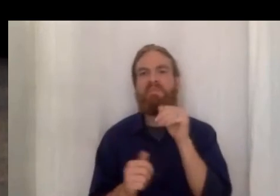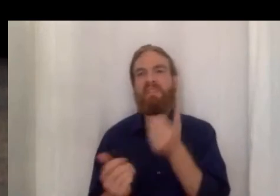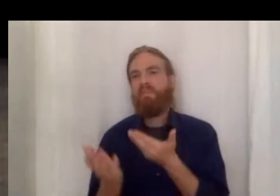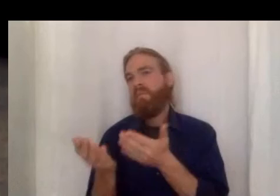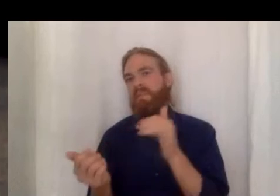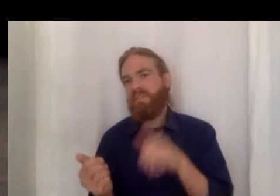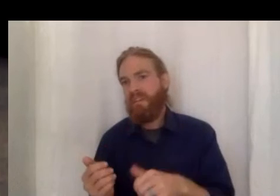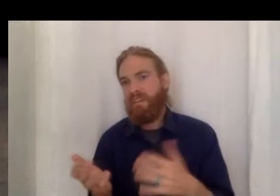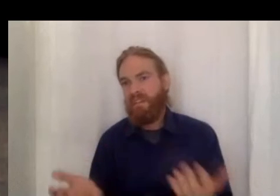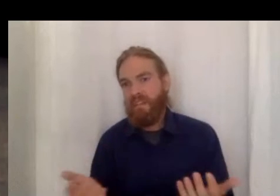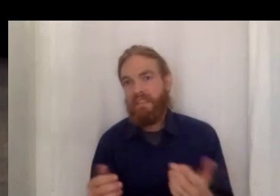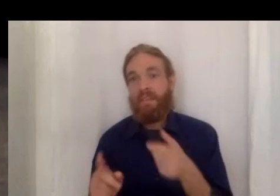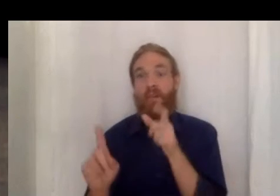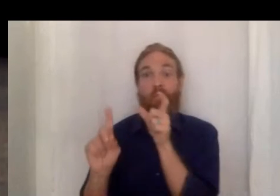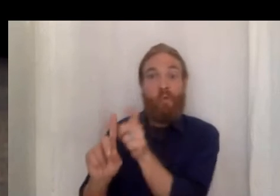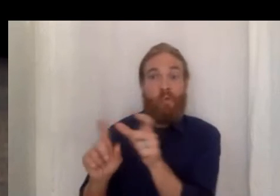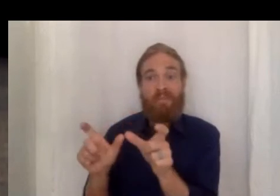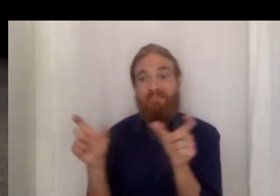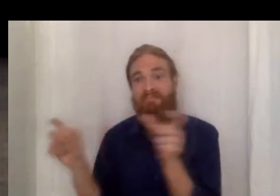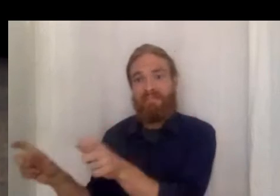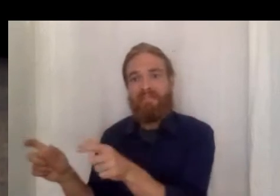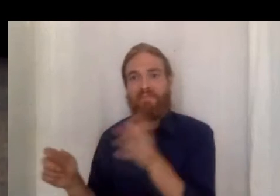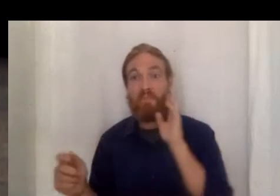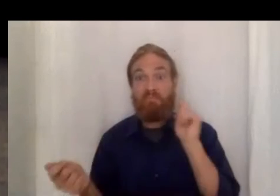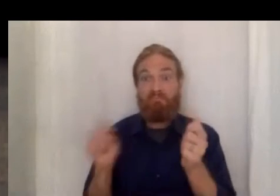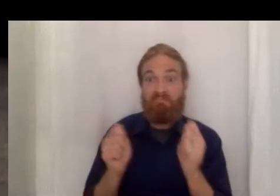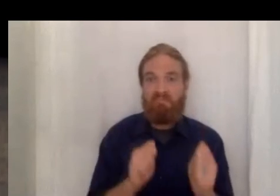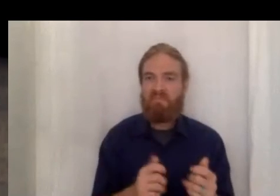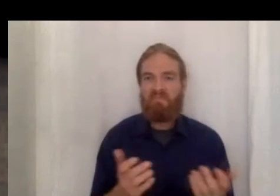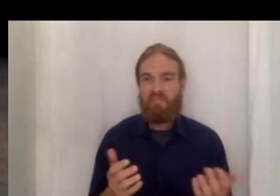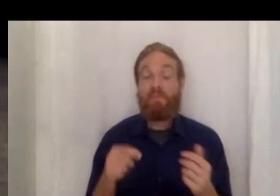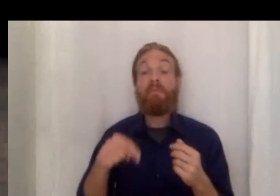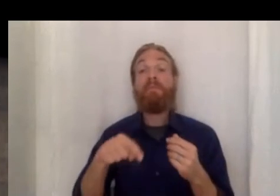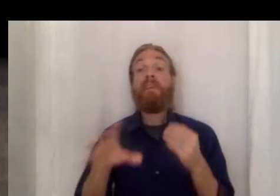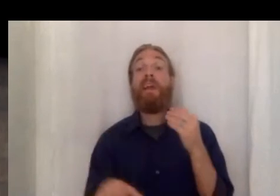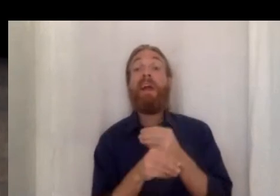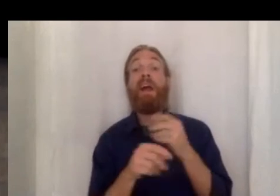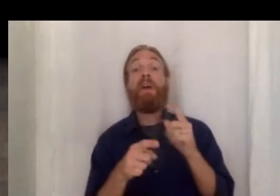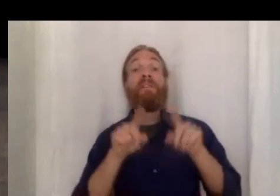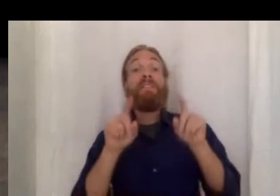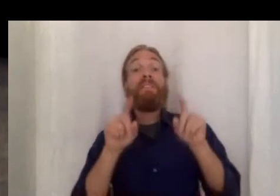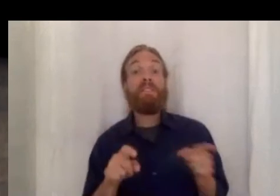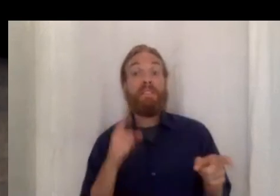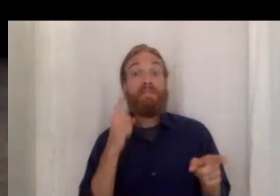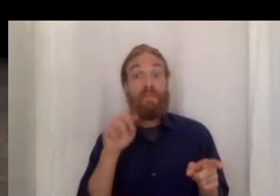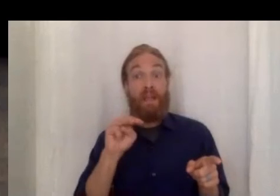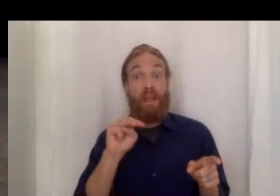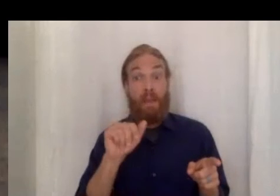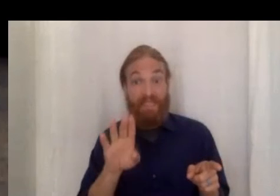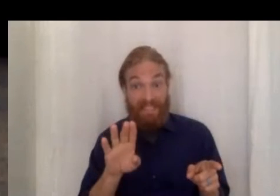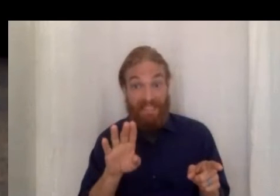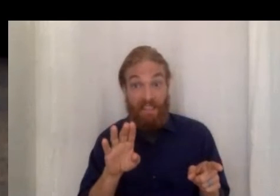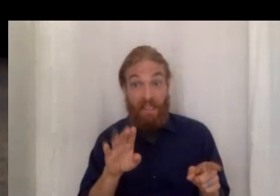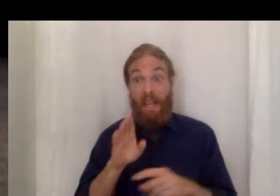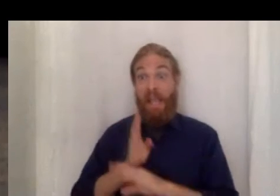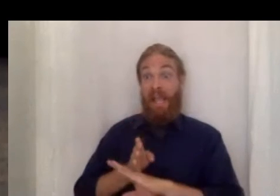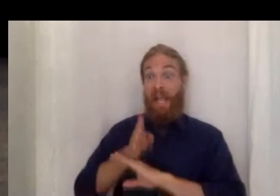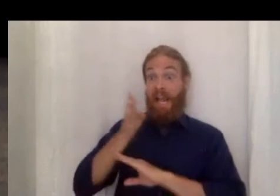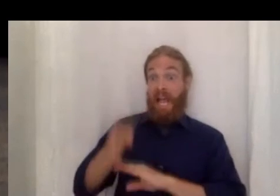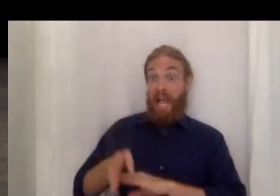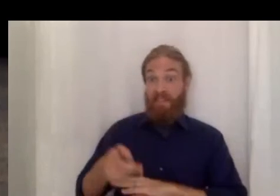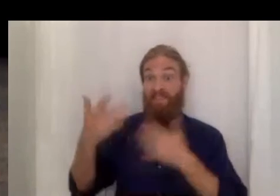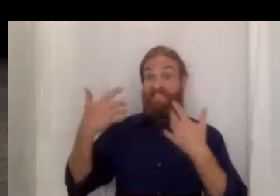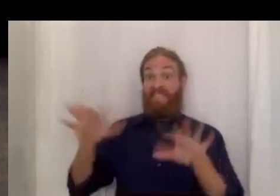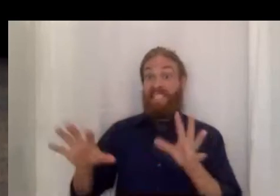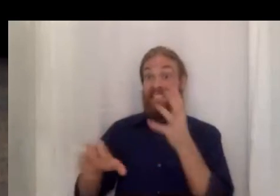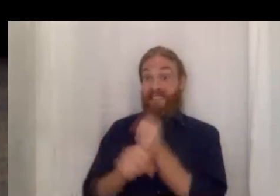addition to that, testing for antibody after getting a vaccine does not differentiate if that